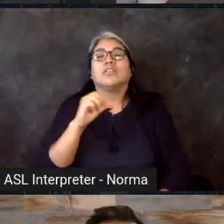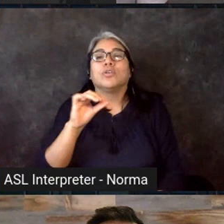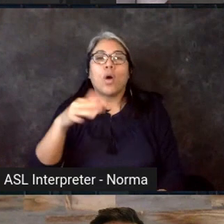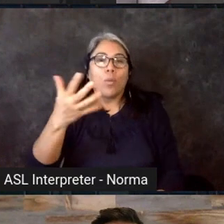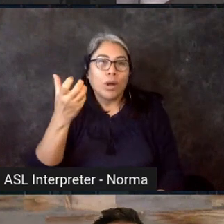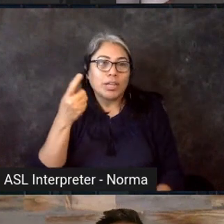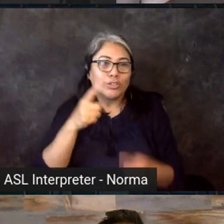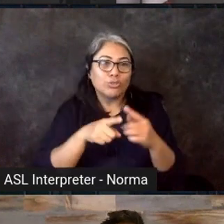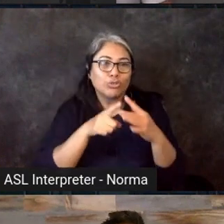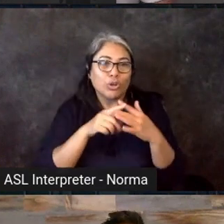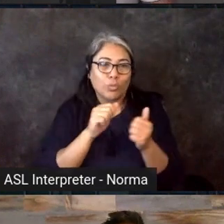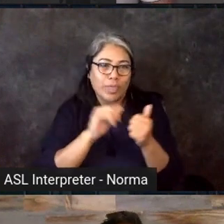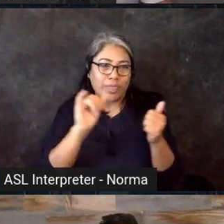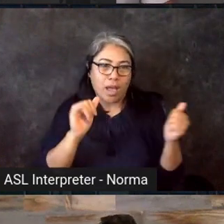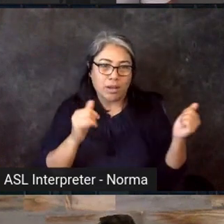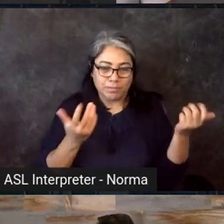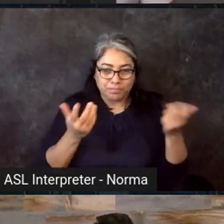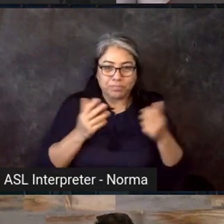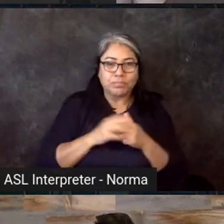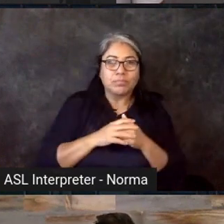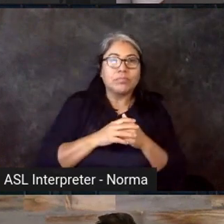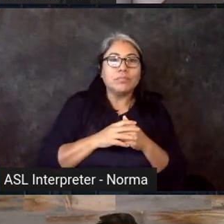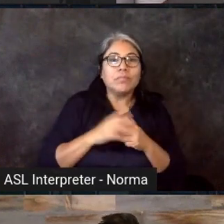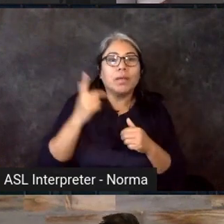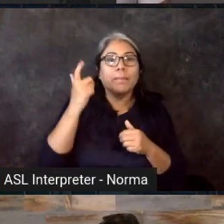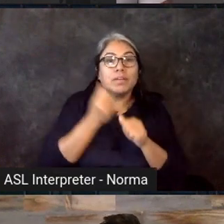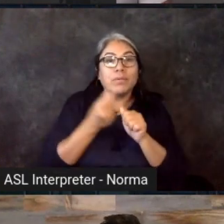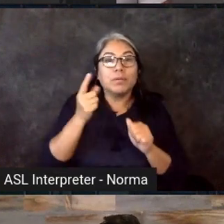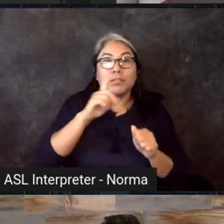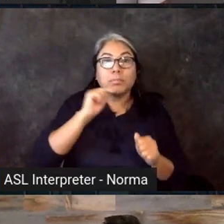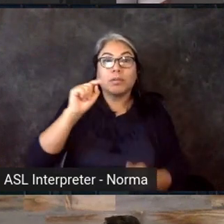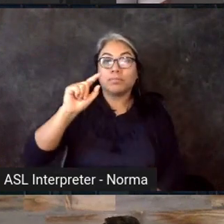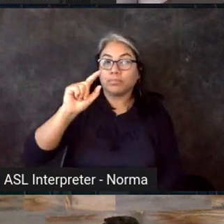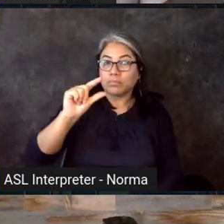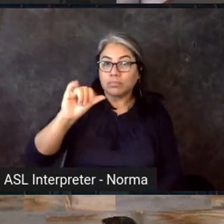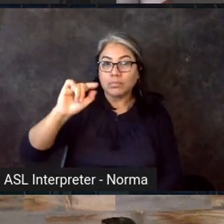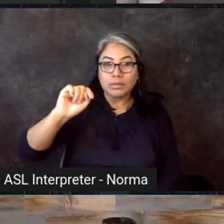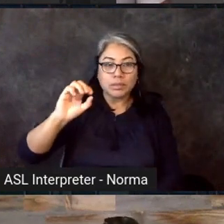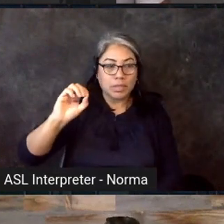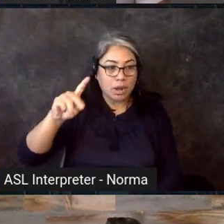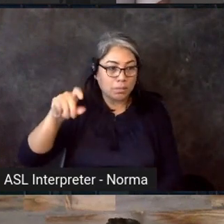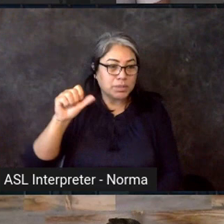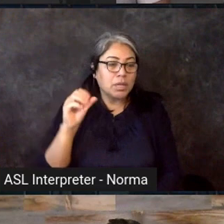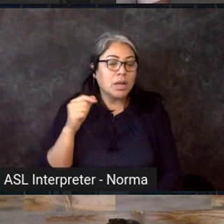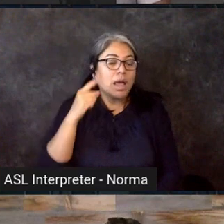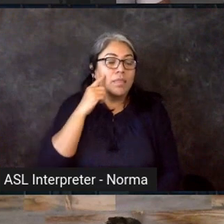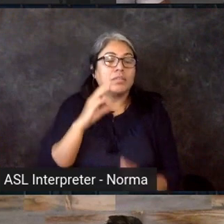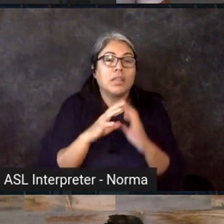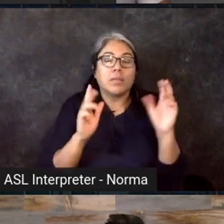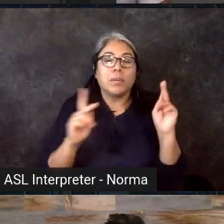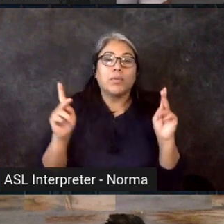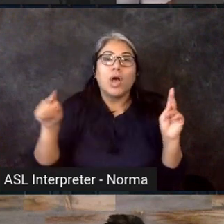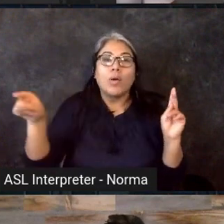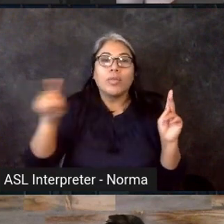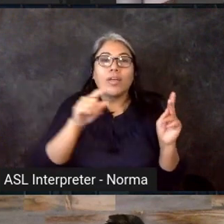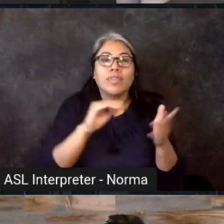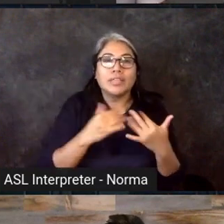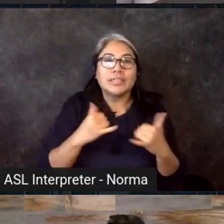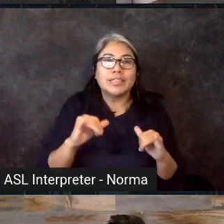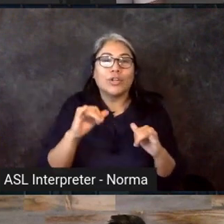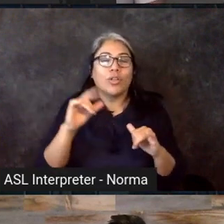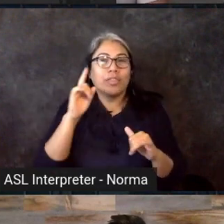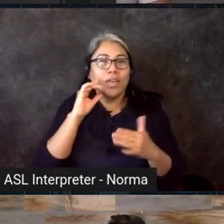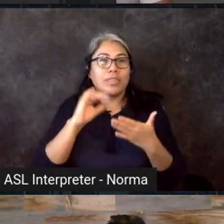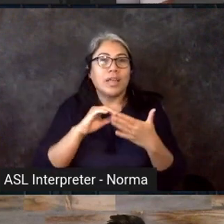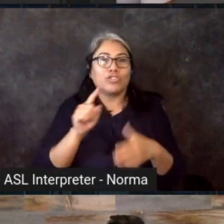us with, right? Because everybody talks about GitOps, and I think there's a lot of people out there that would still think that just